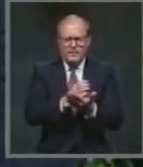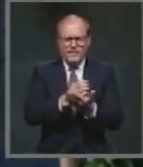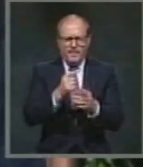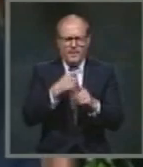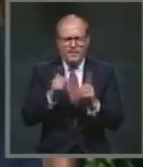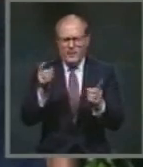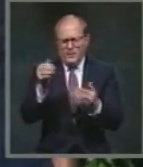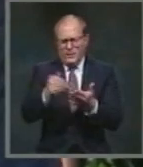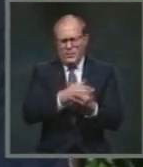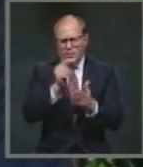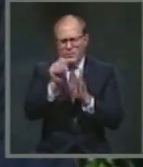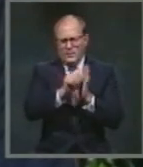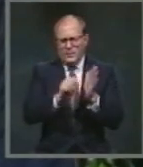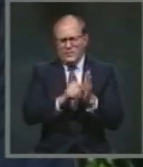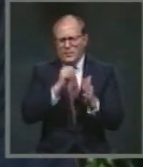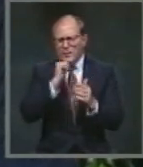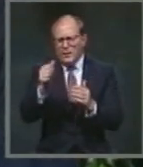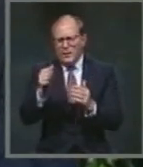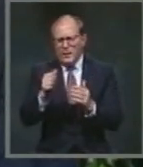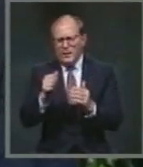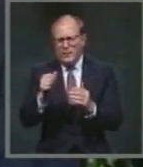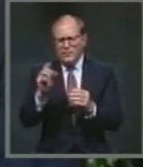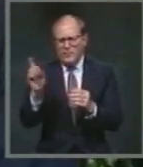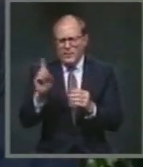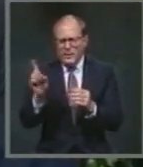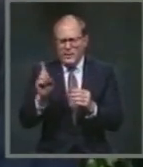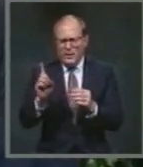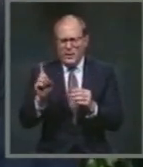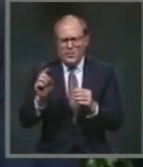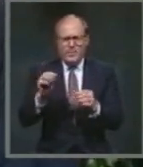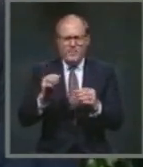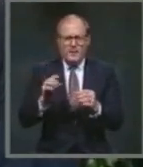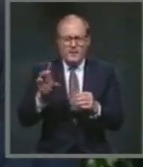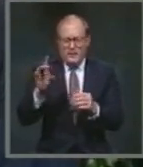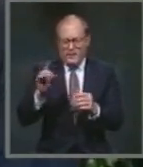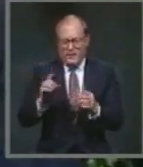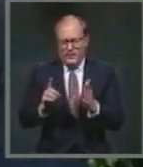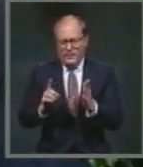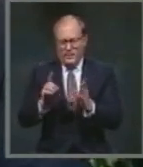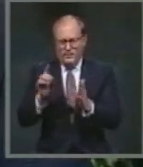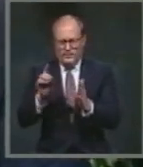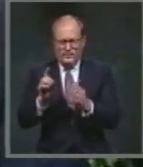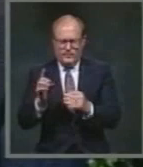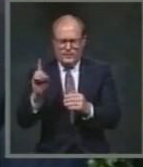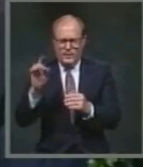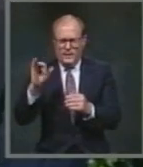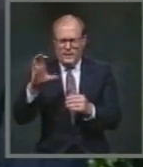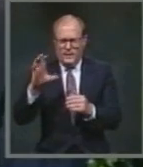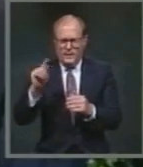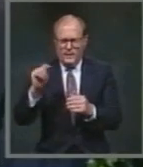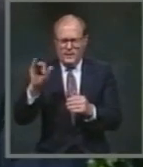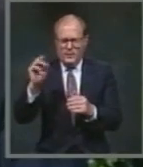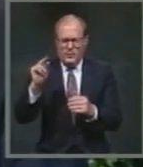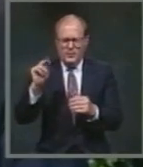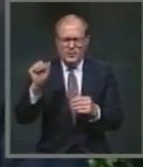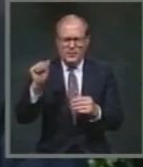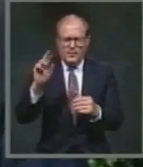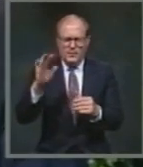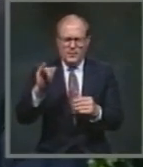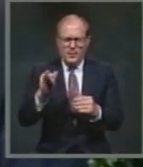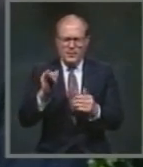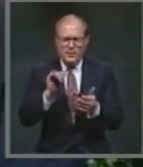But the New Testament isn't like an encyclopedia in which all the information on a given subject is under the heading of one on one